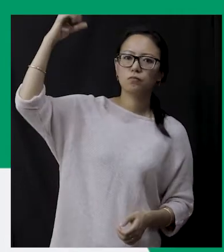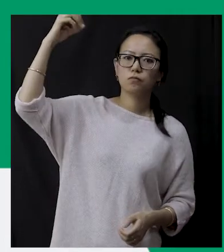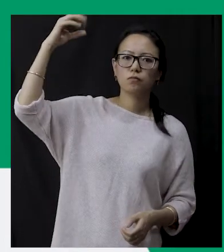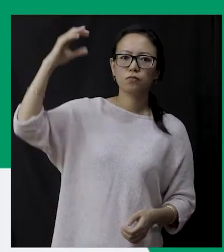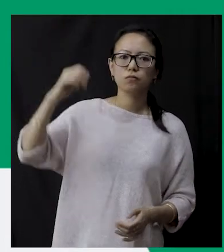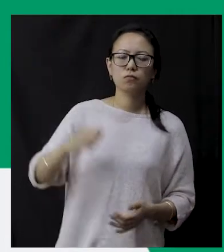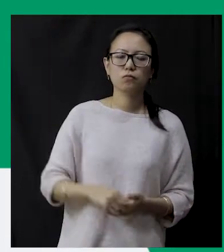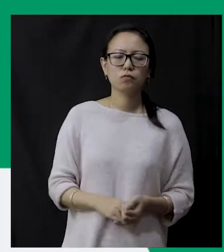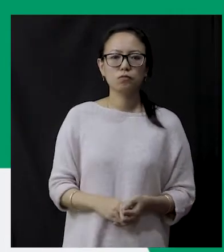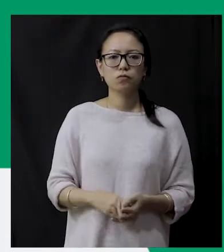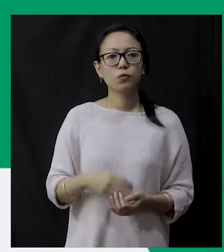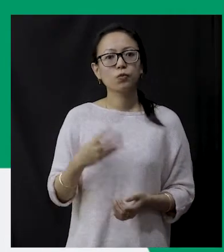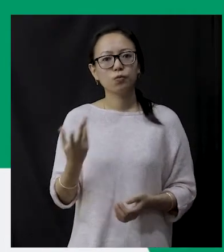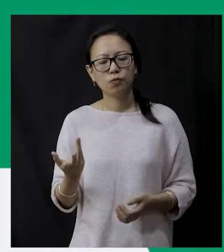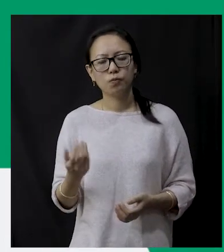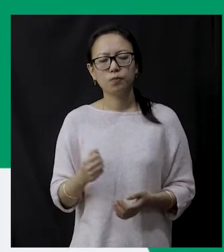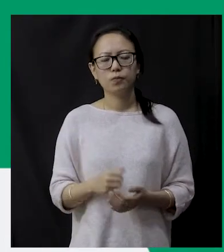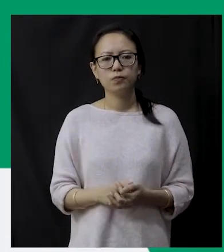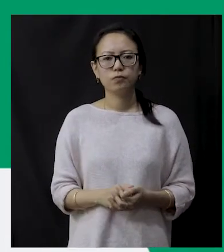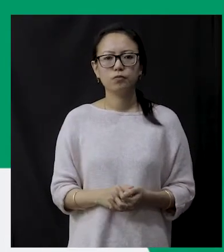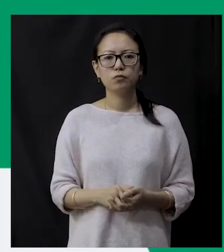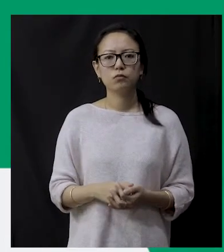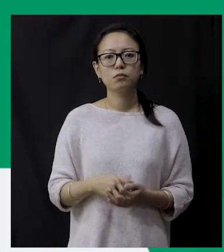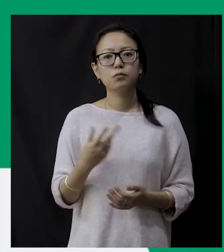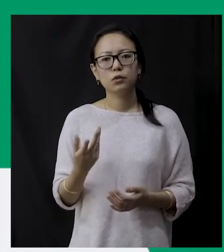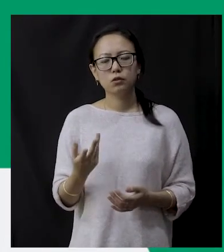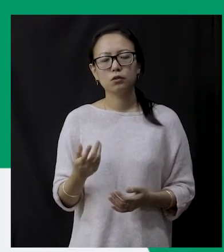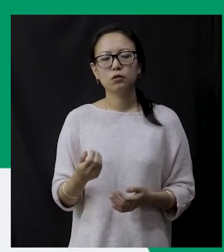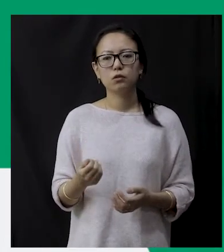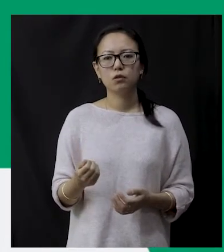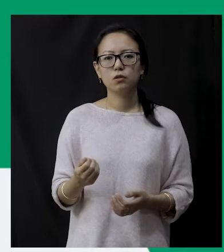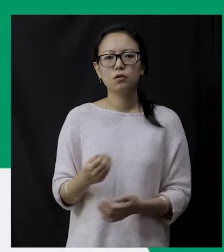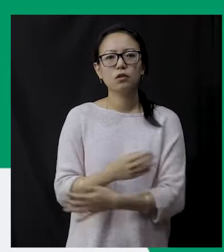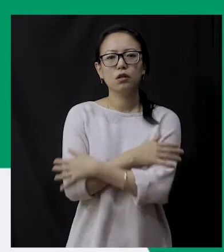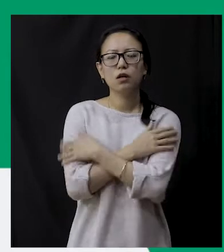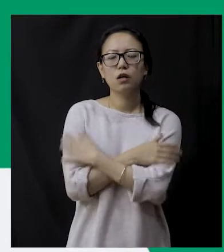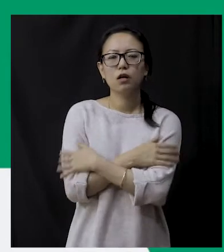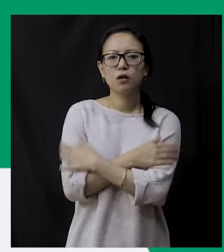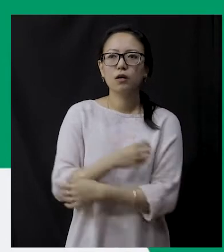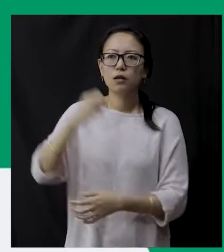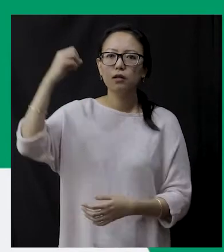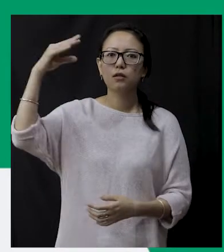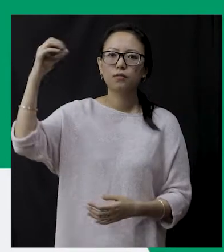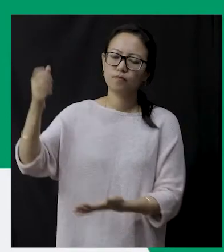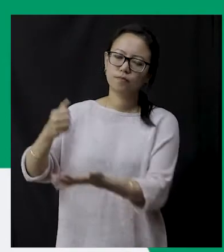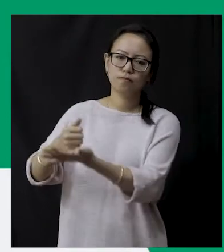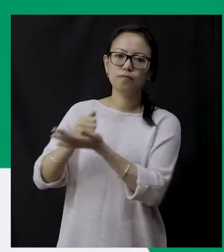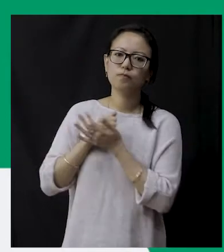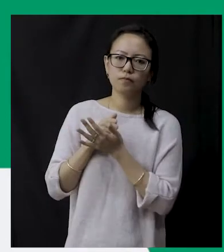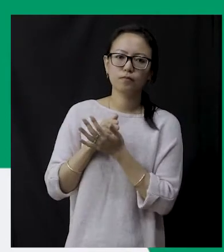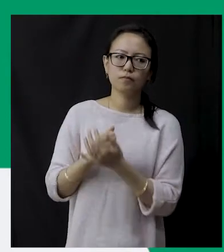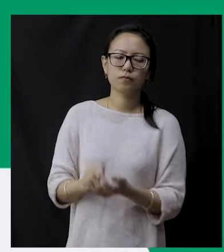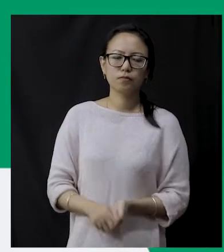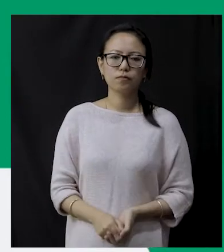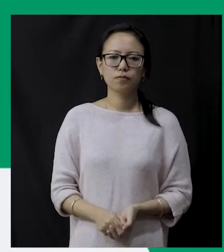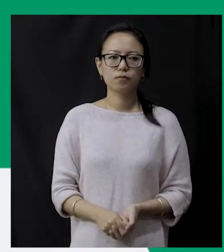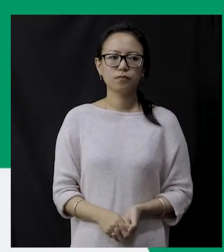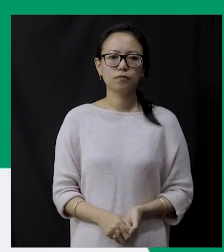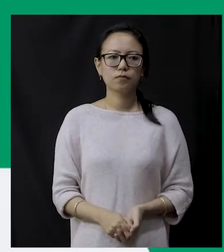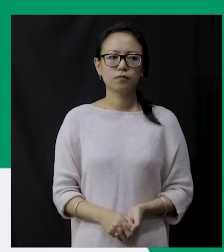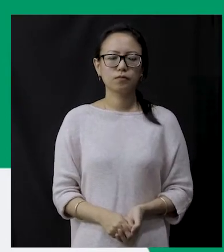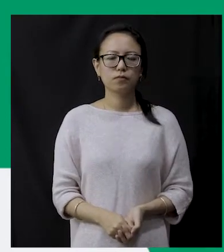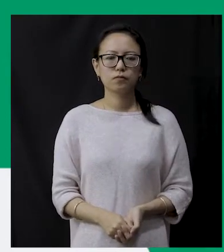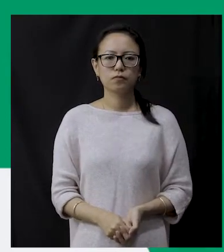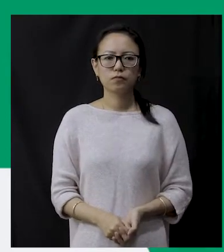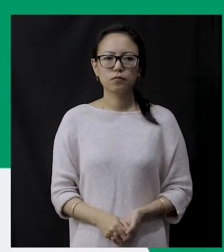the source of heat and light. Okay, and students, we